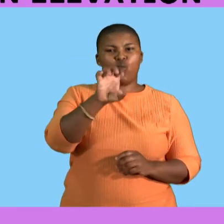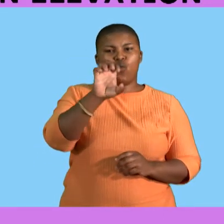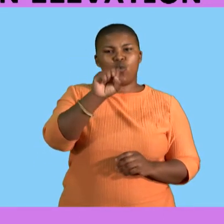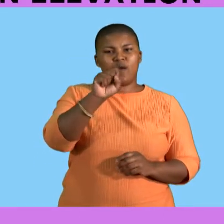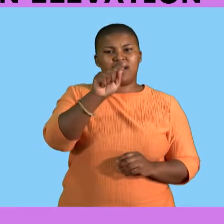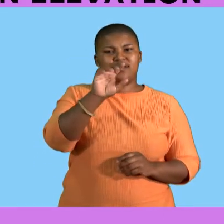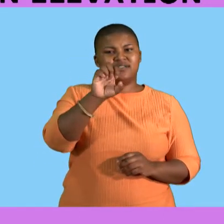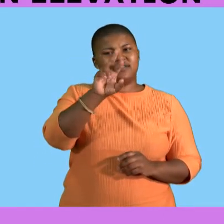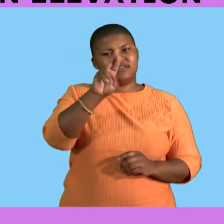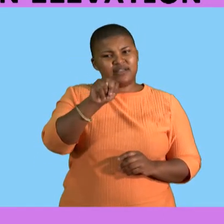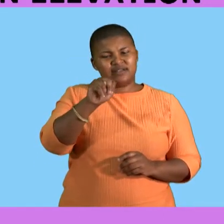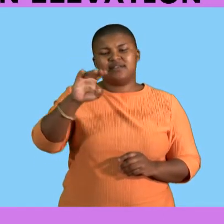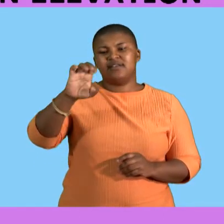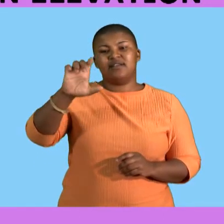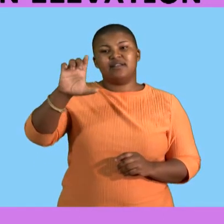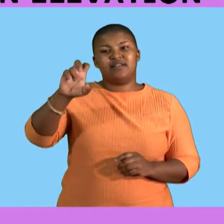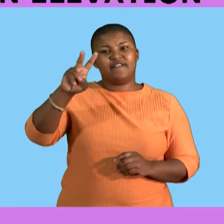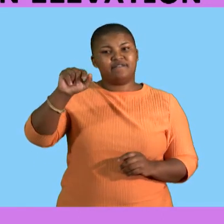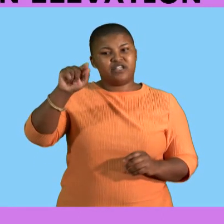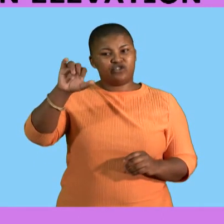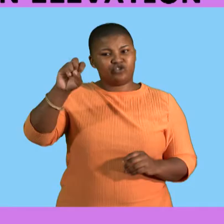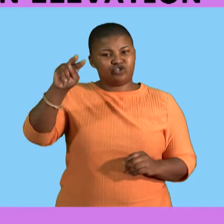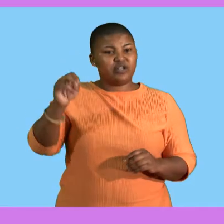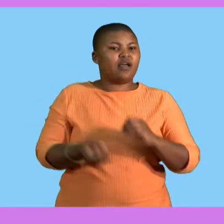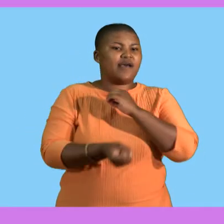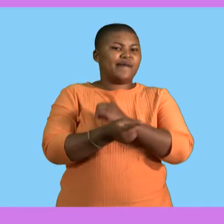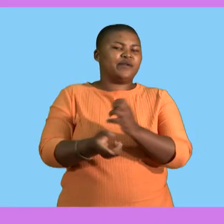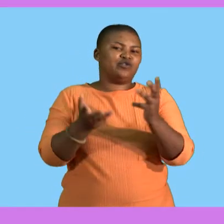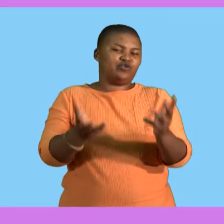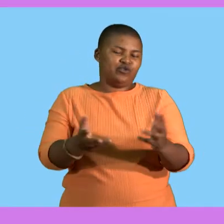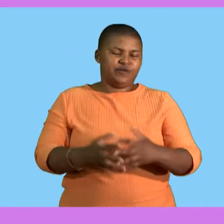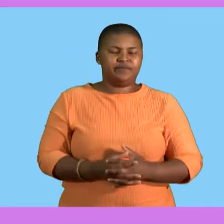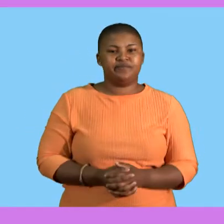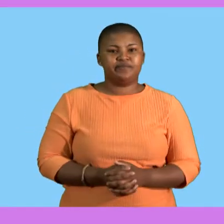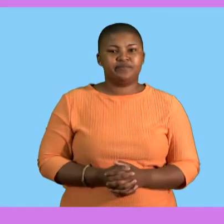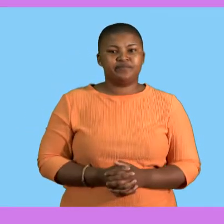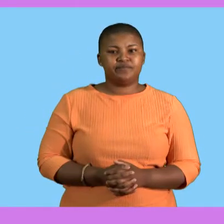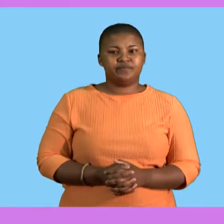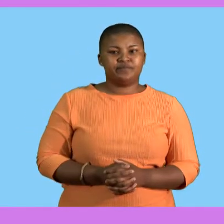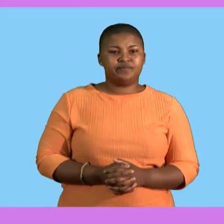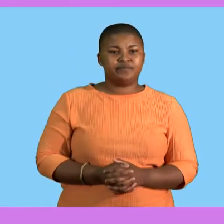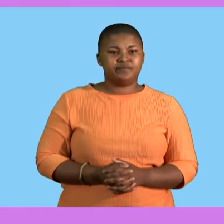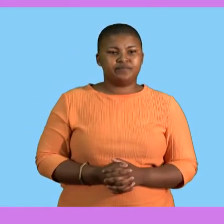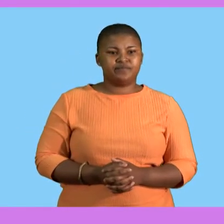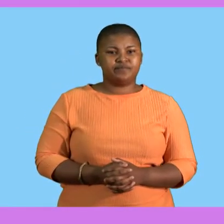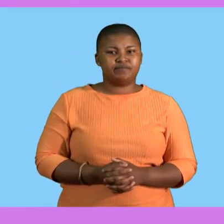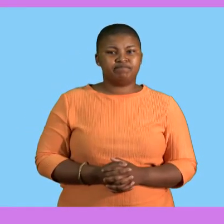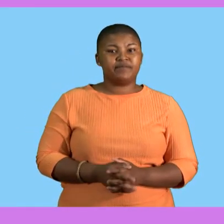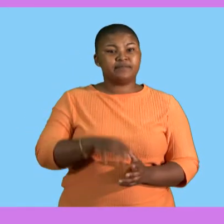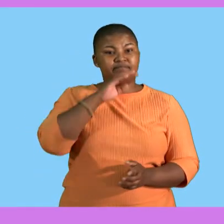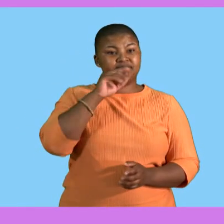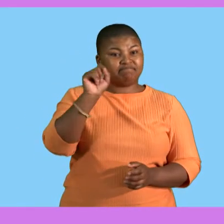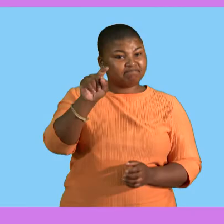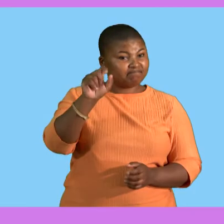western elevation. And then that is what it's going to look like. That is then